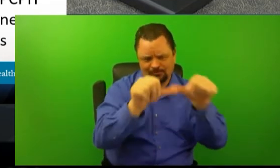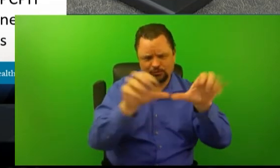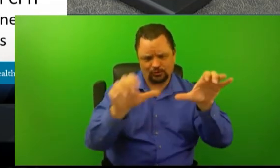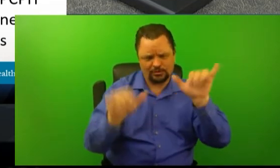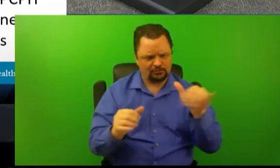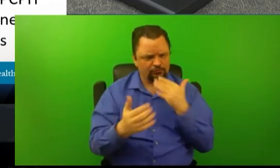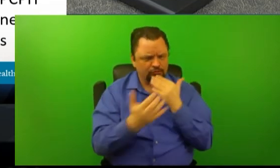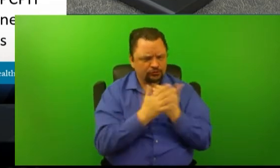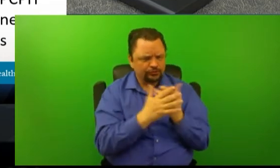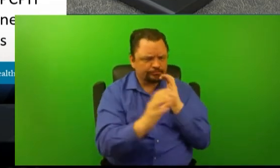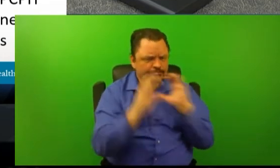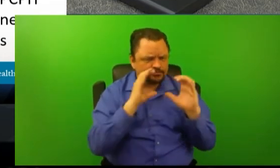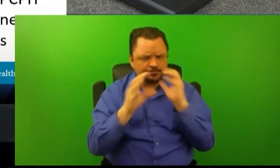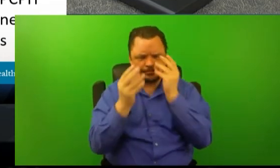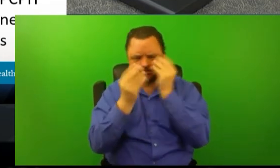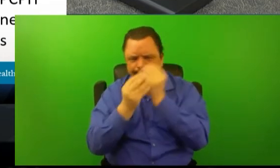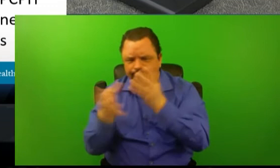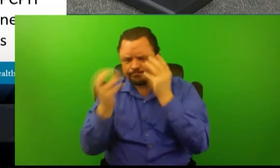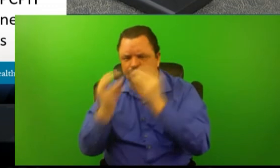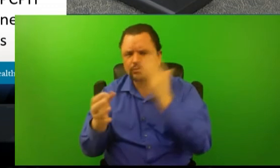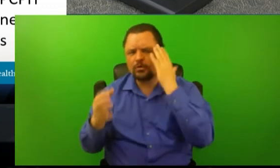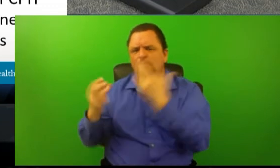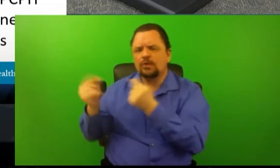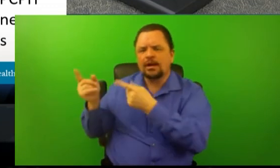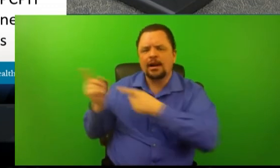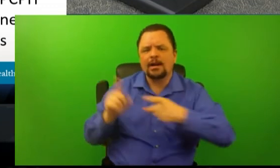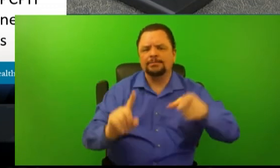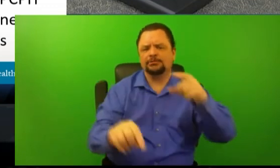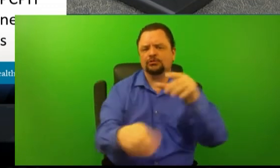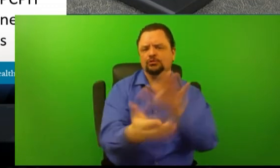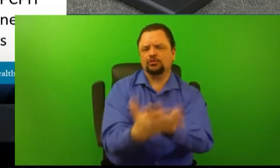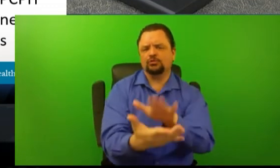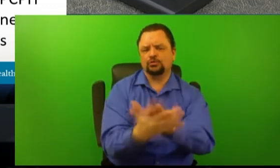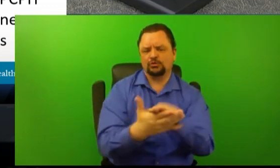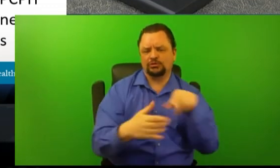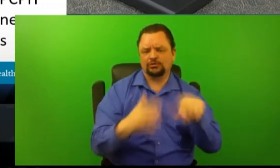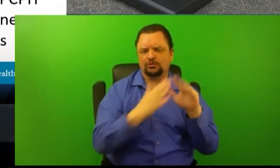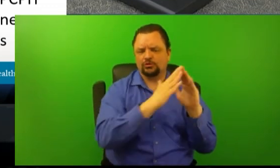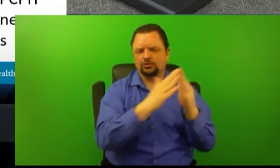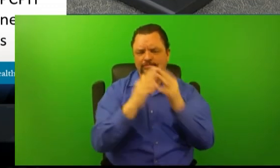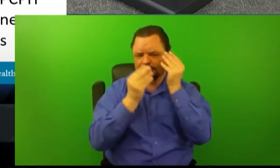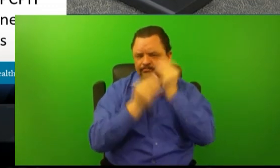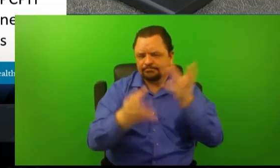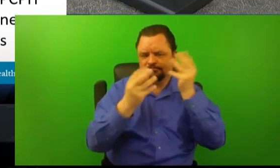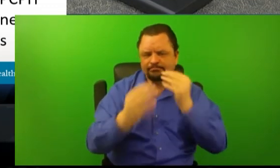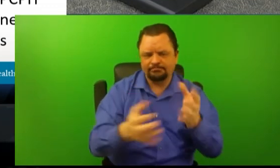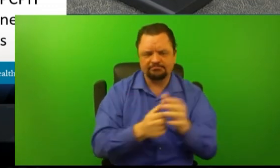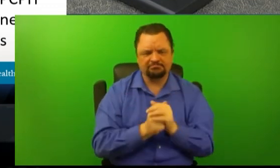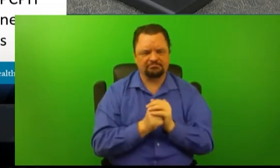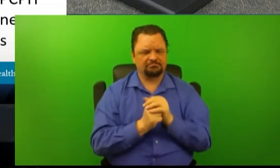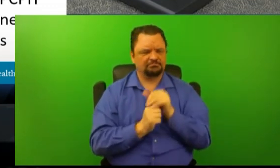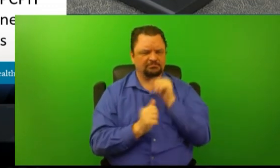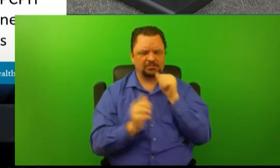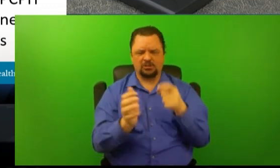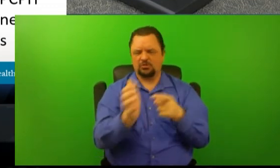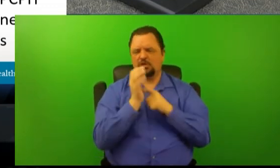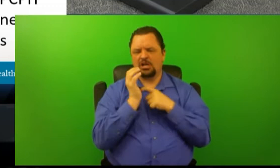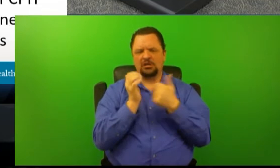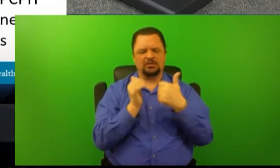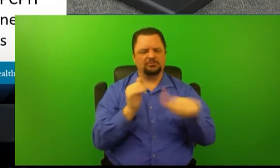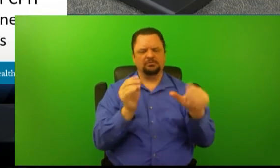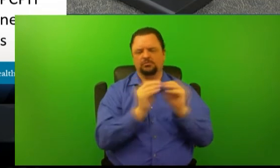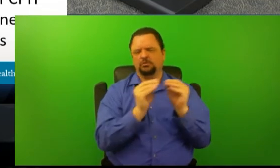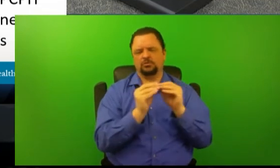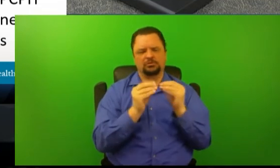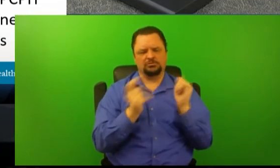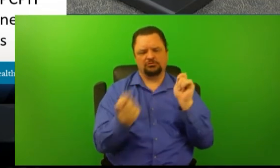in the community, but we will not require it any longer. And then case investigation and contact tracing